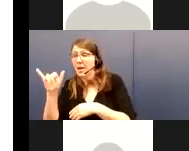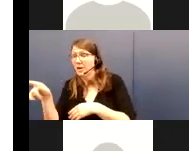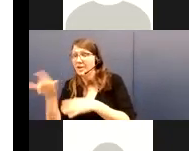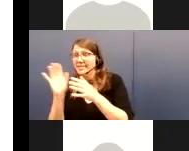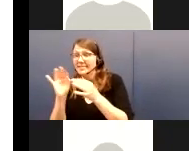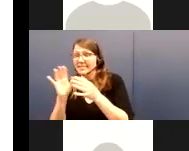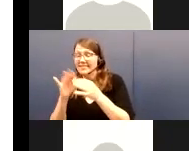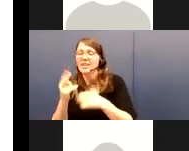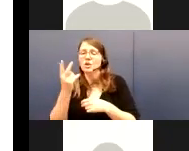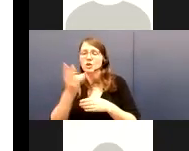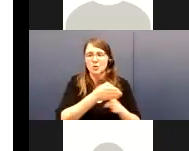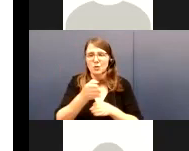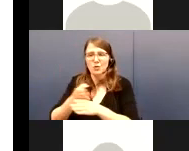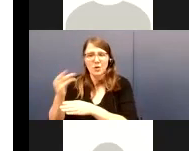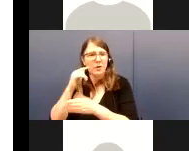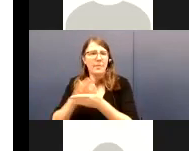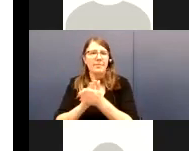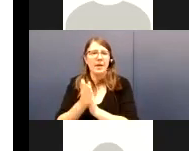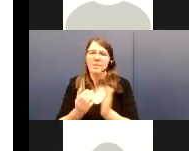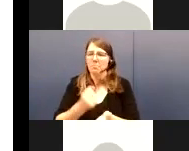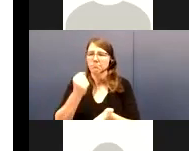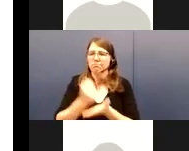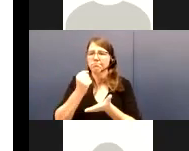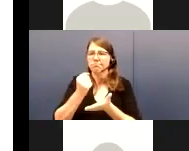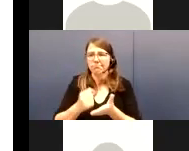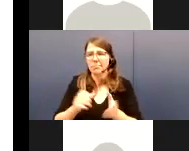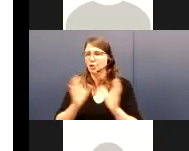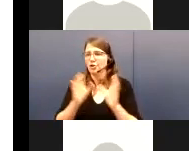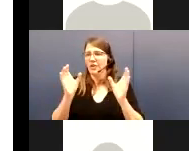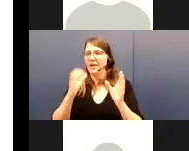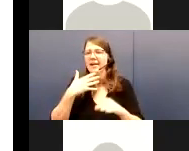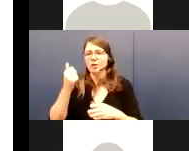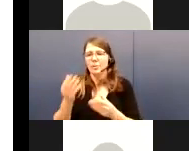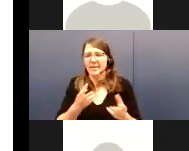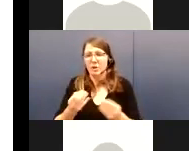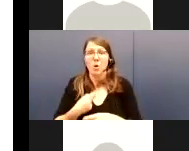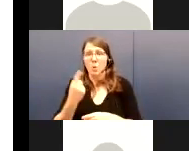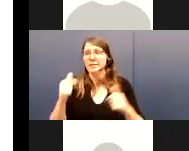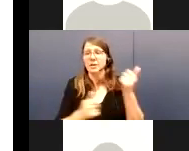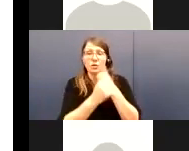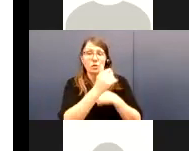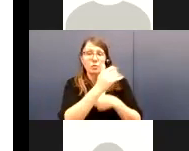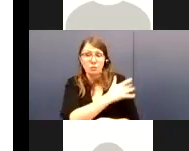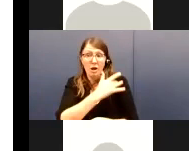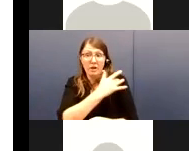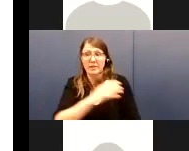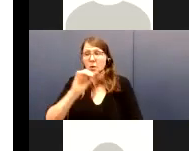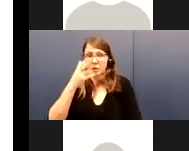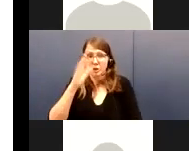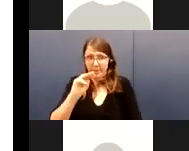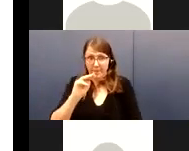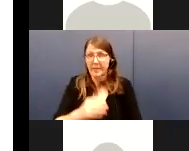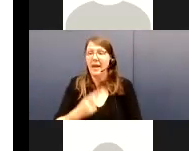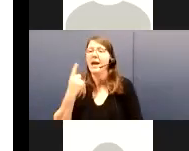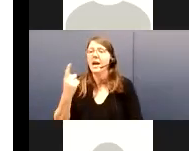two routes to becoming a designated elder mediator. And one is provincial through OAFM, and one is national